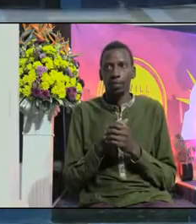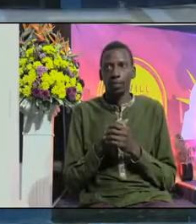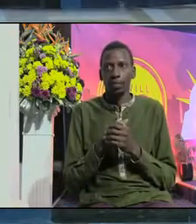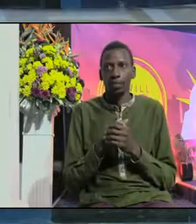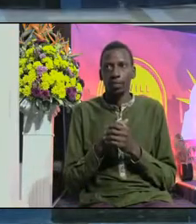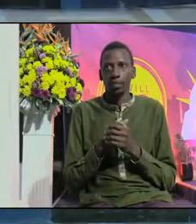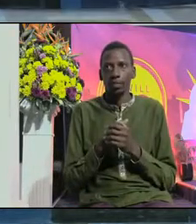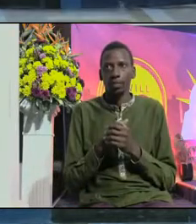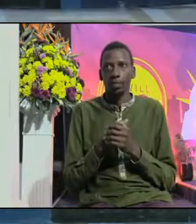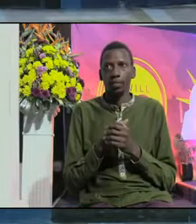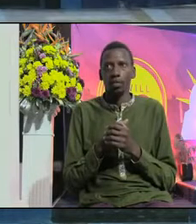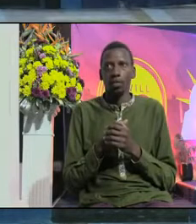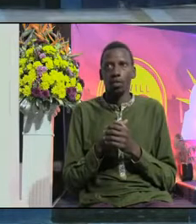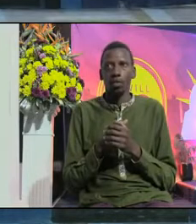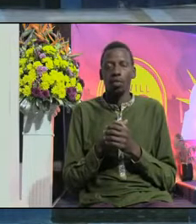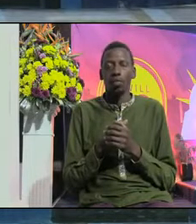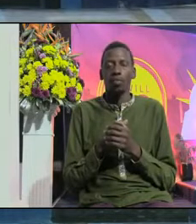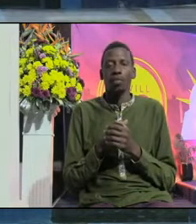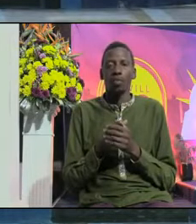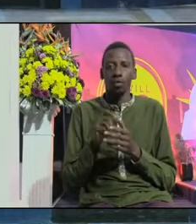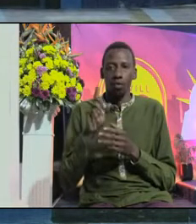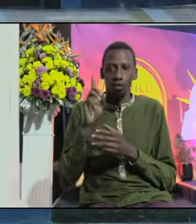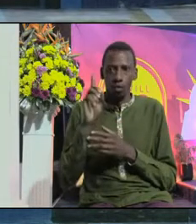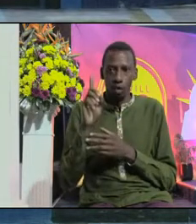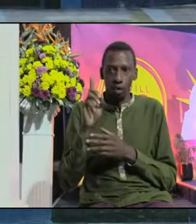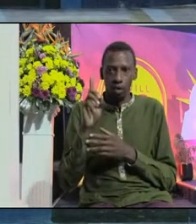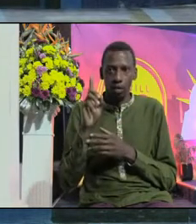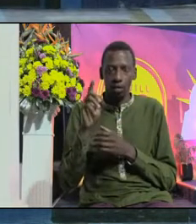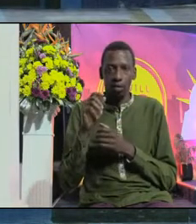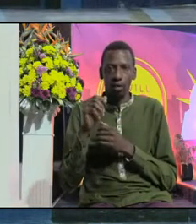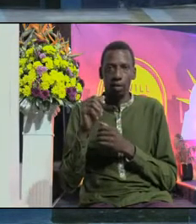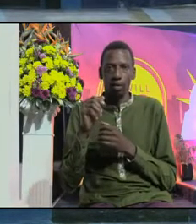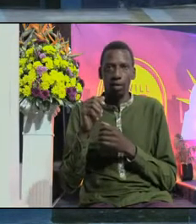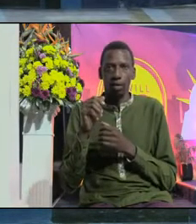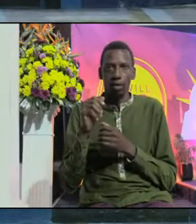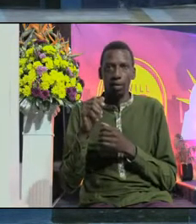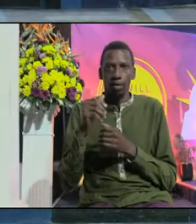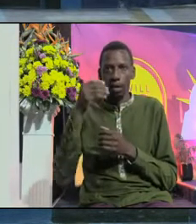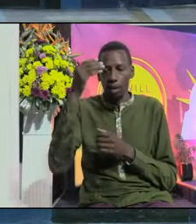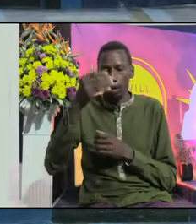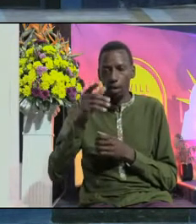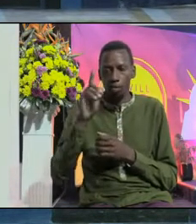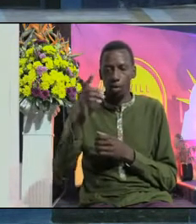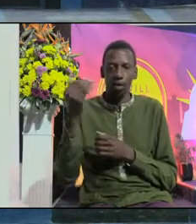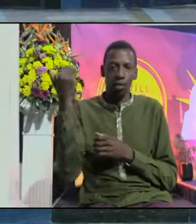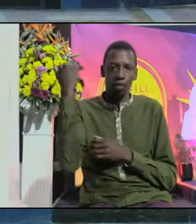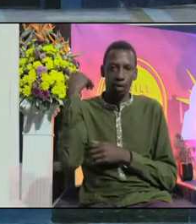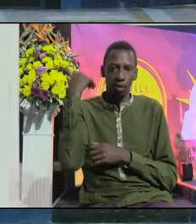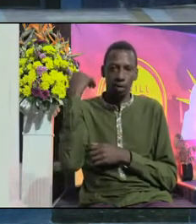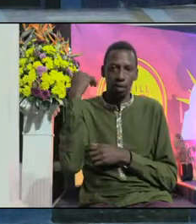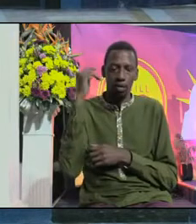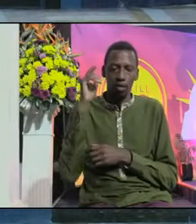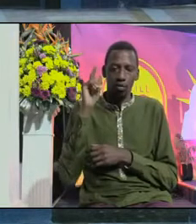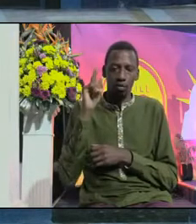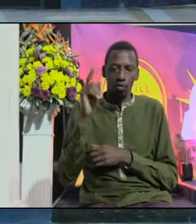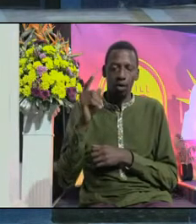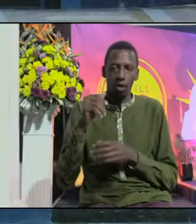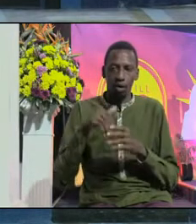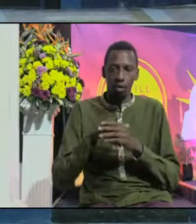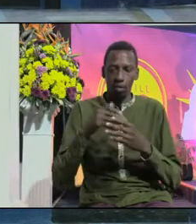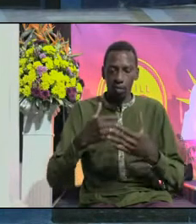One love ahead, one love behind, one in his